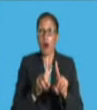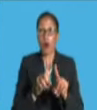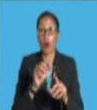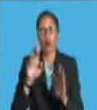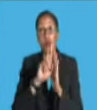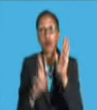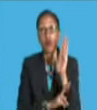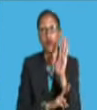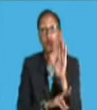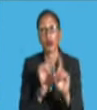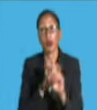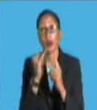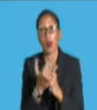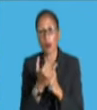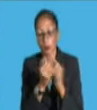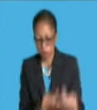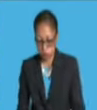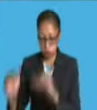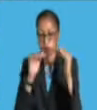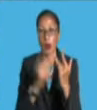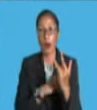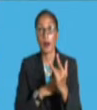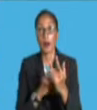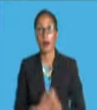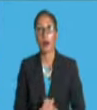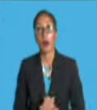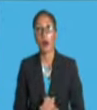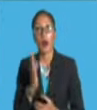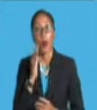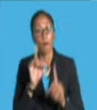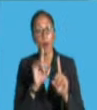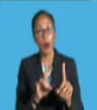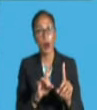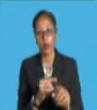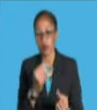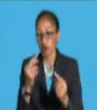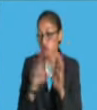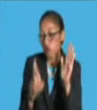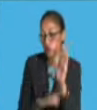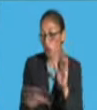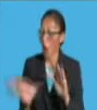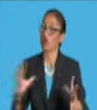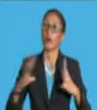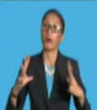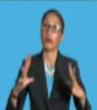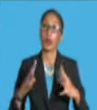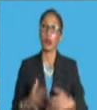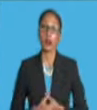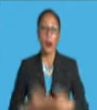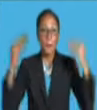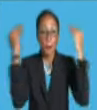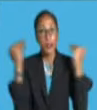society calculated to promote the well-being of all, while in following the rules of individual welfare, all should be free."